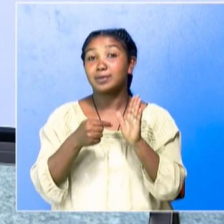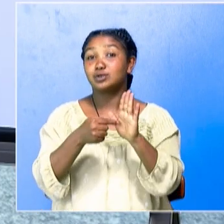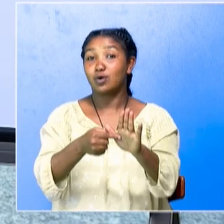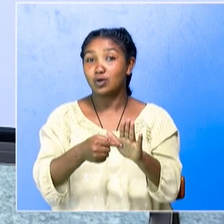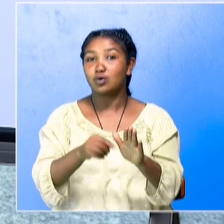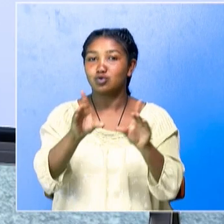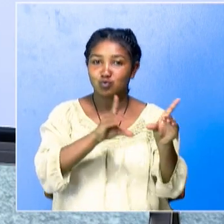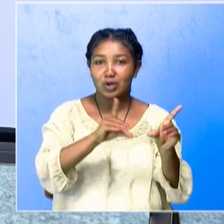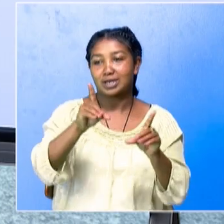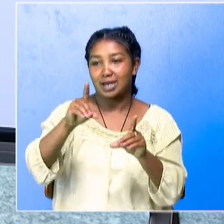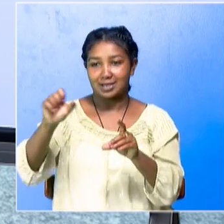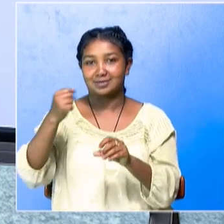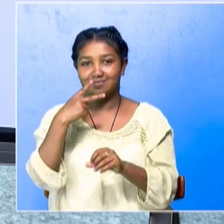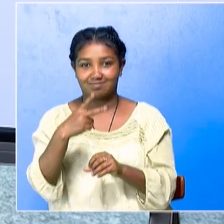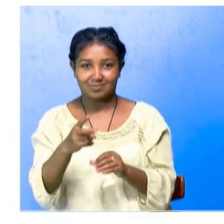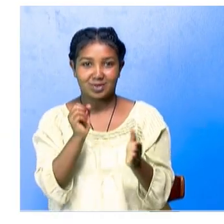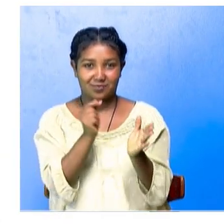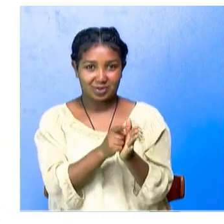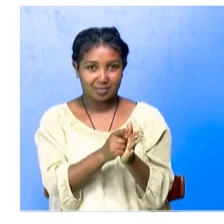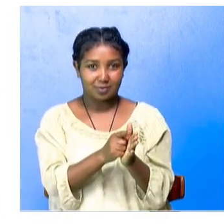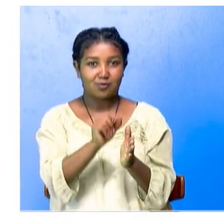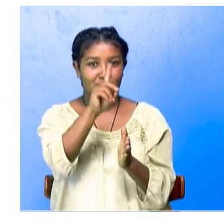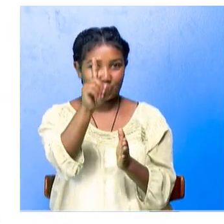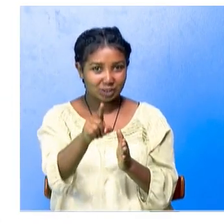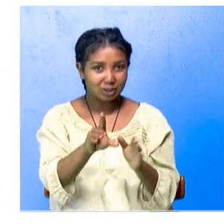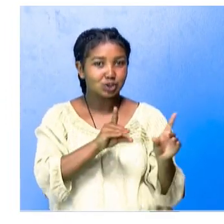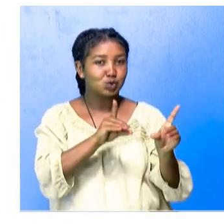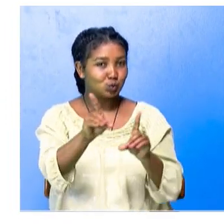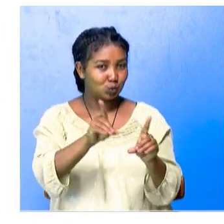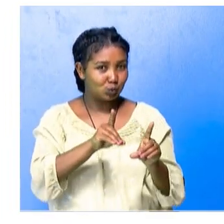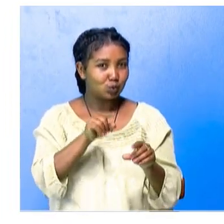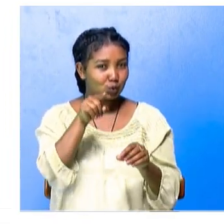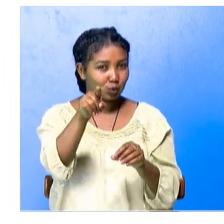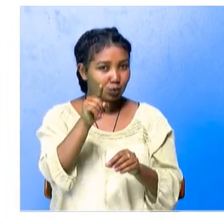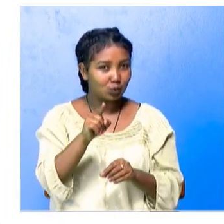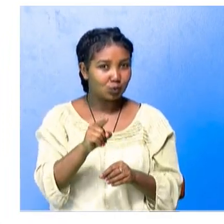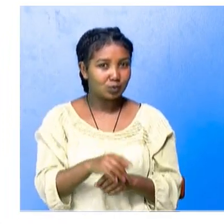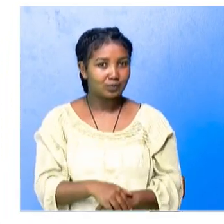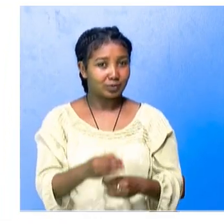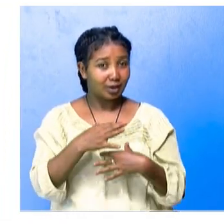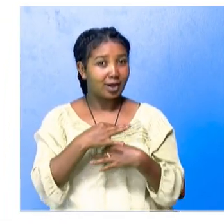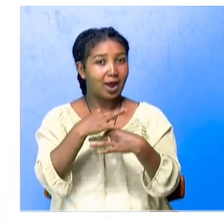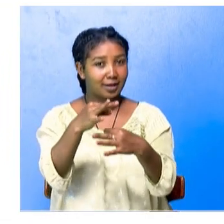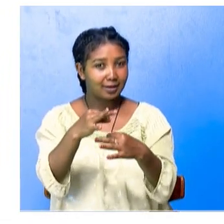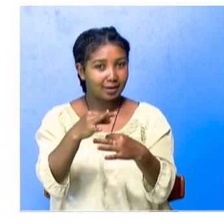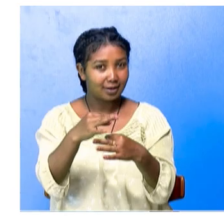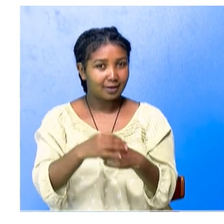you what do and does. Here is, for example, for question, do you like